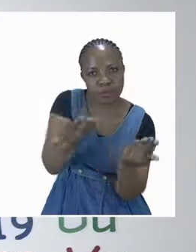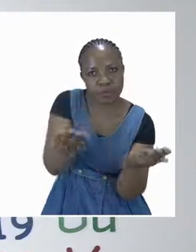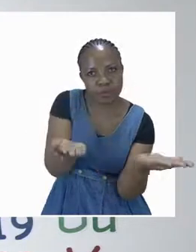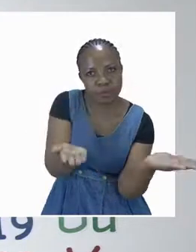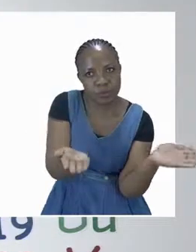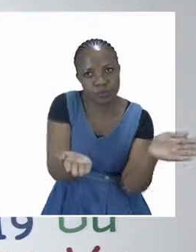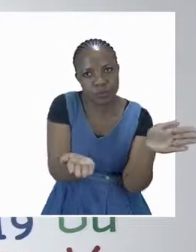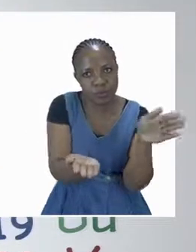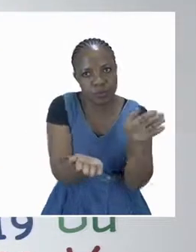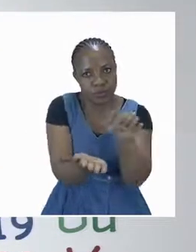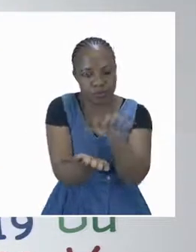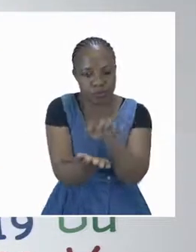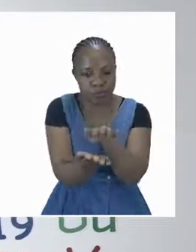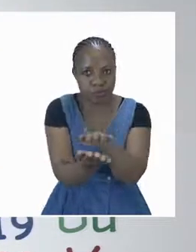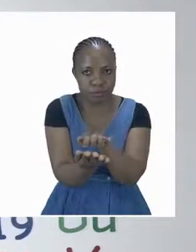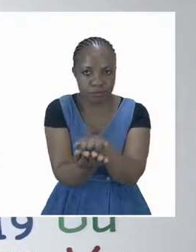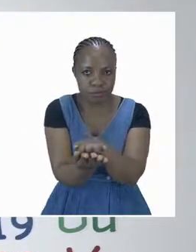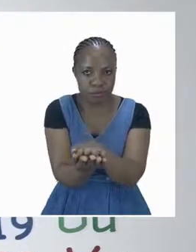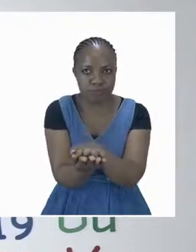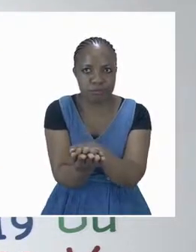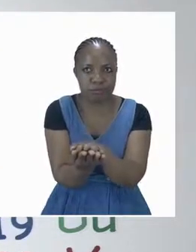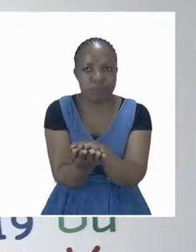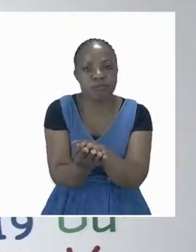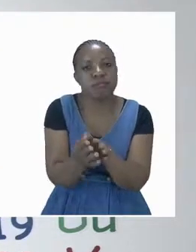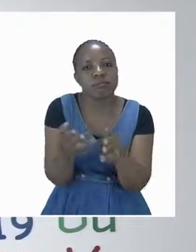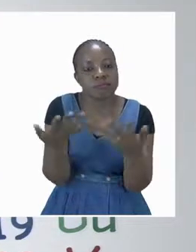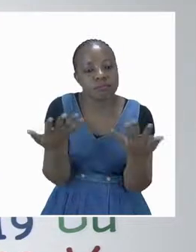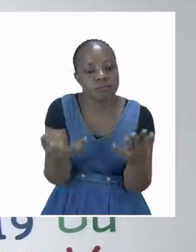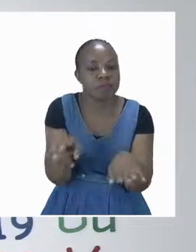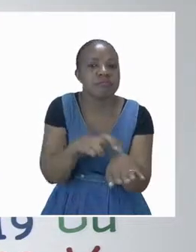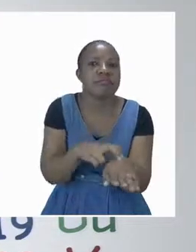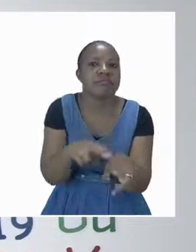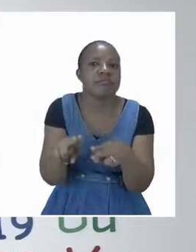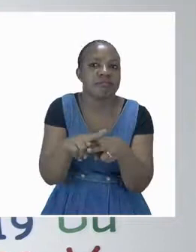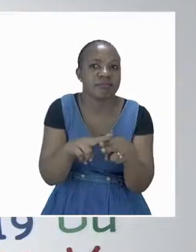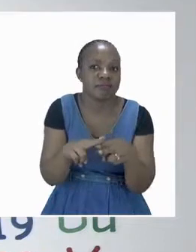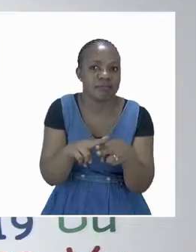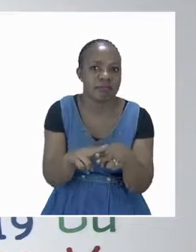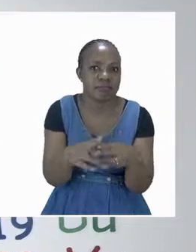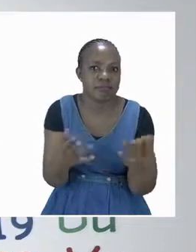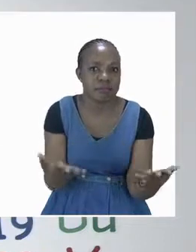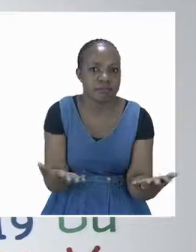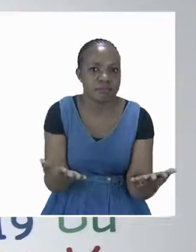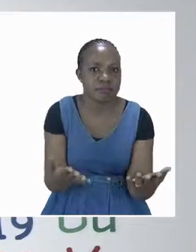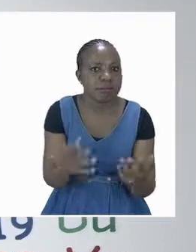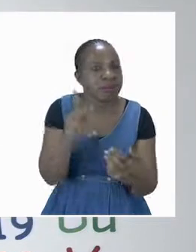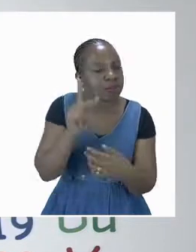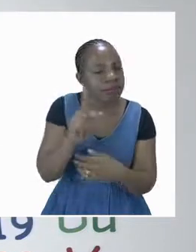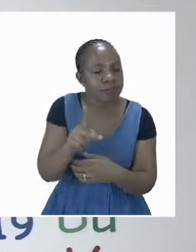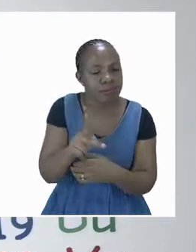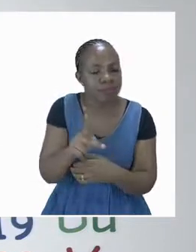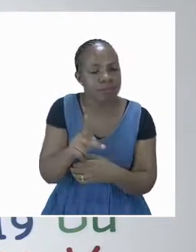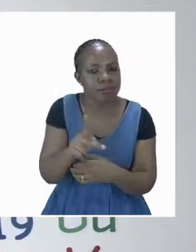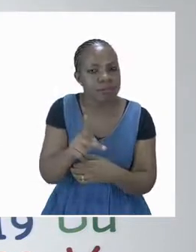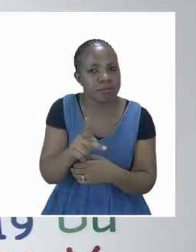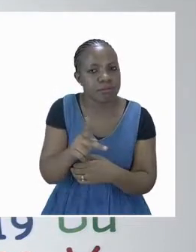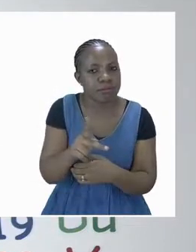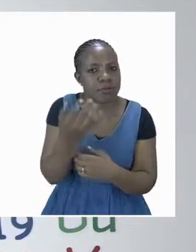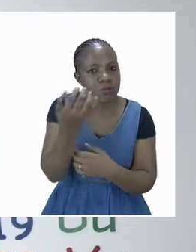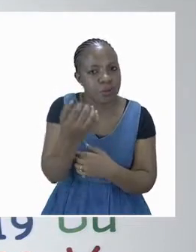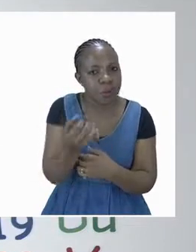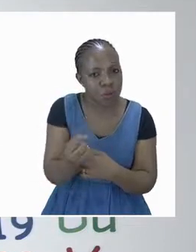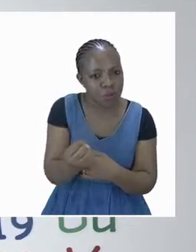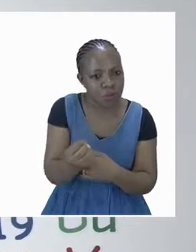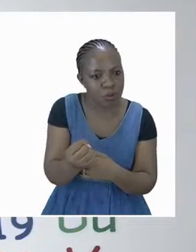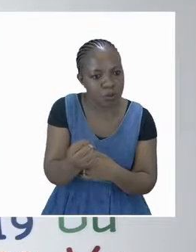it for ready to use. But there is more. We are also available on